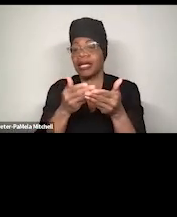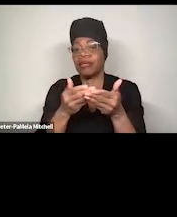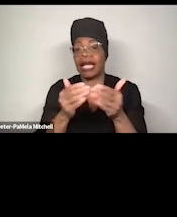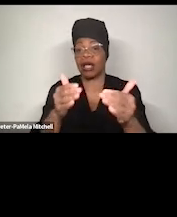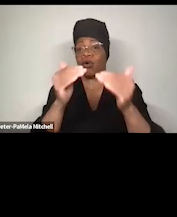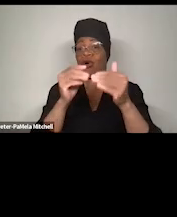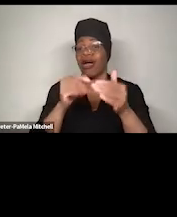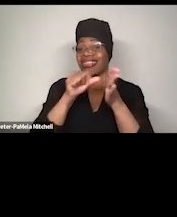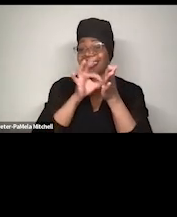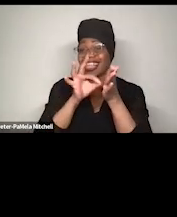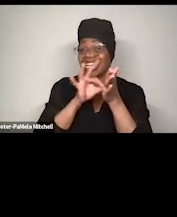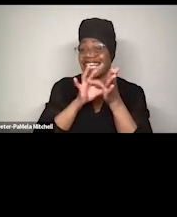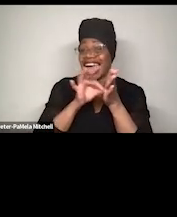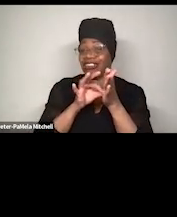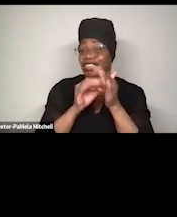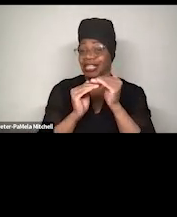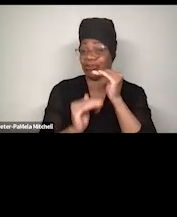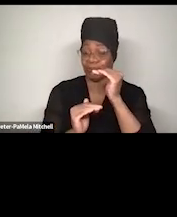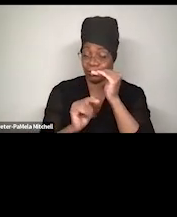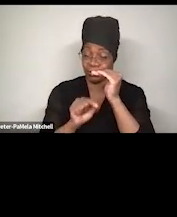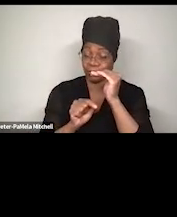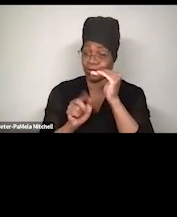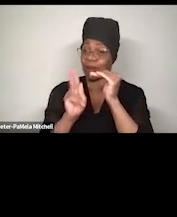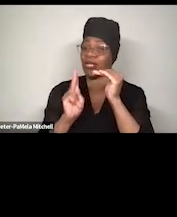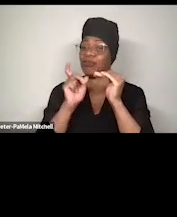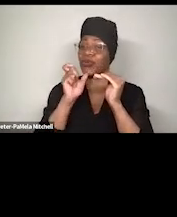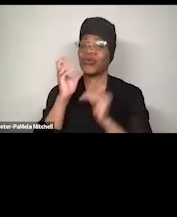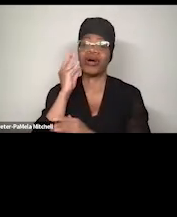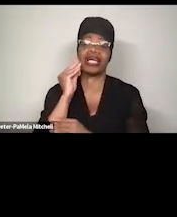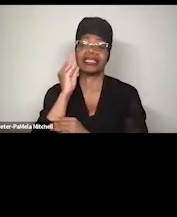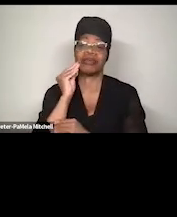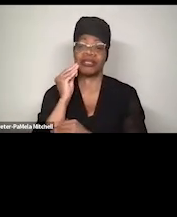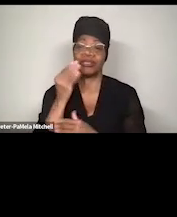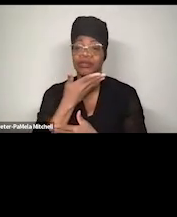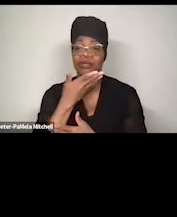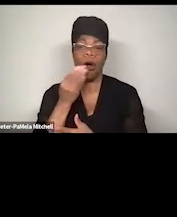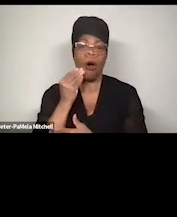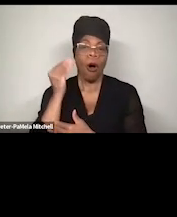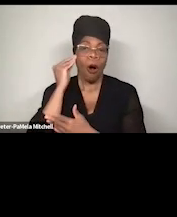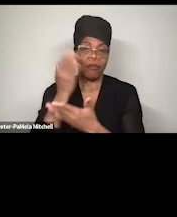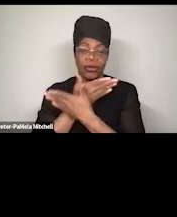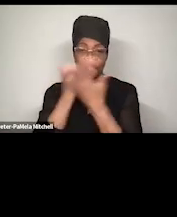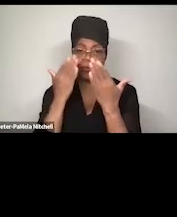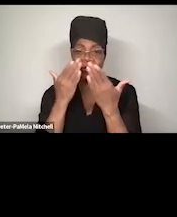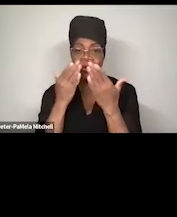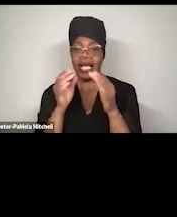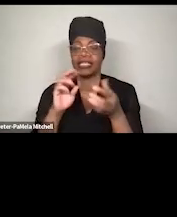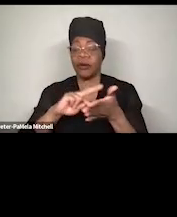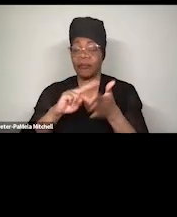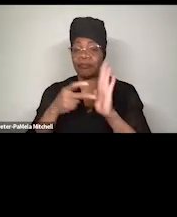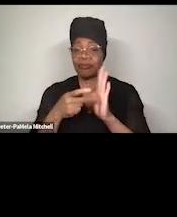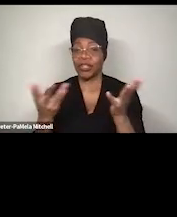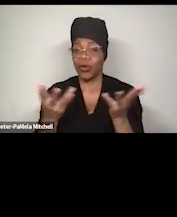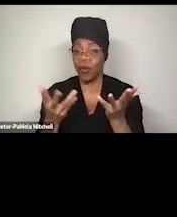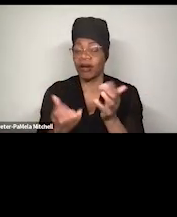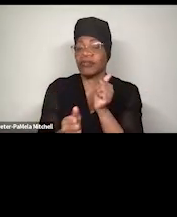undercounts of folks actually experiencing homelessness. The point in time count uses a narrower definition, which is literal, for